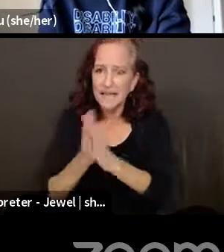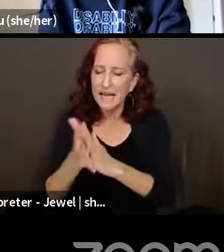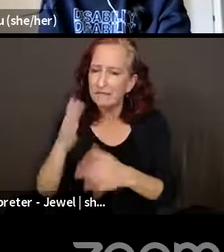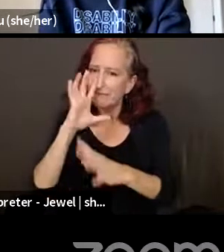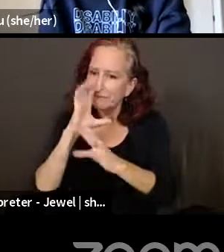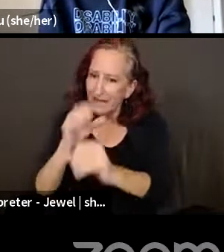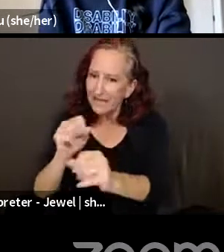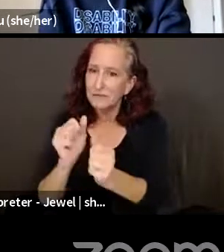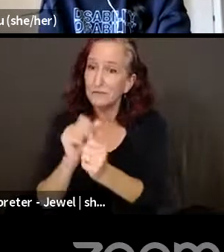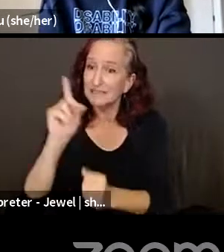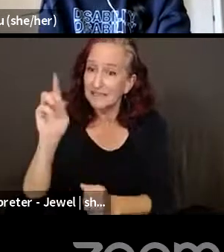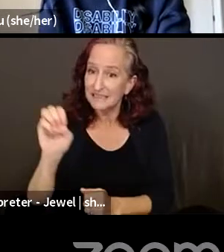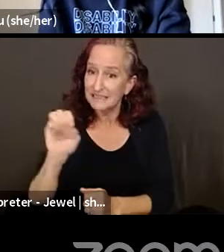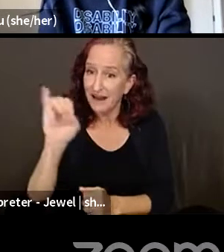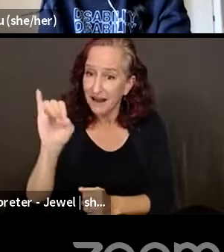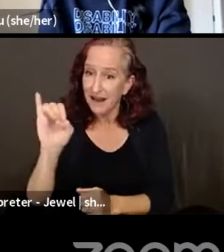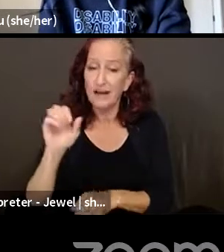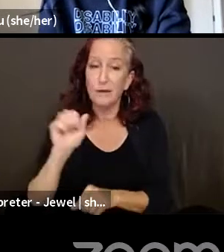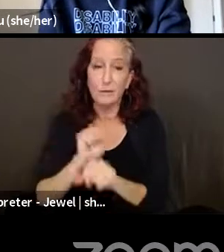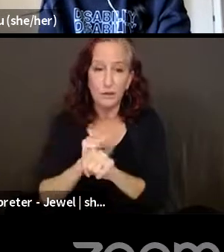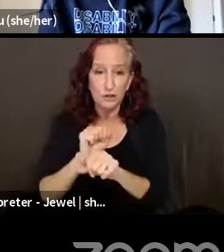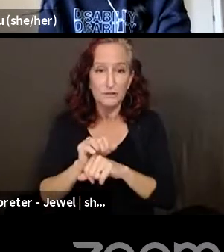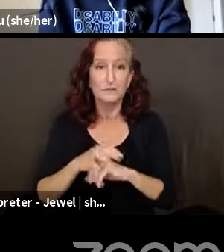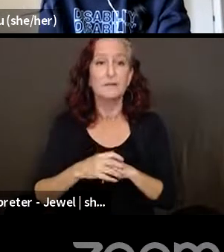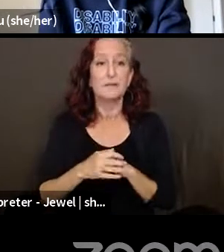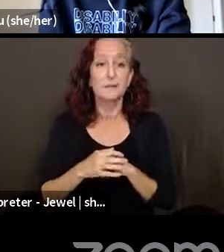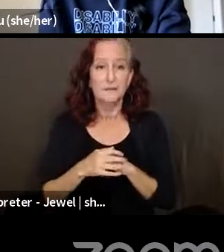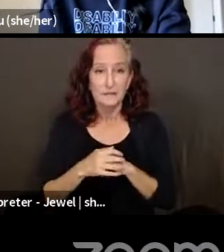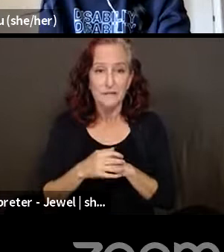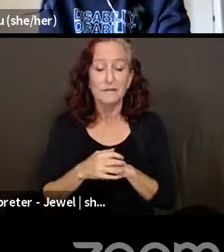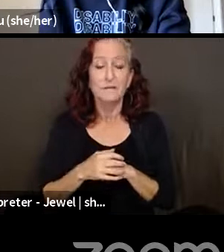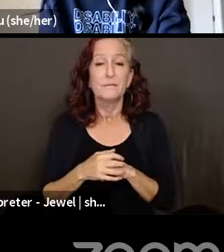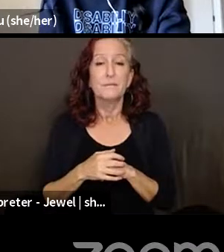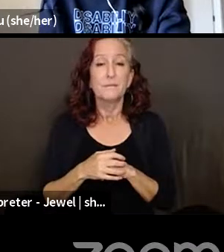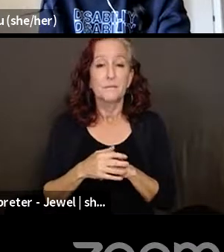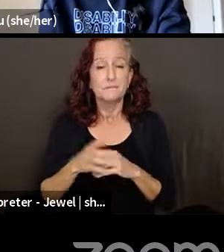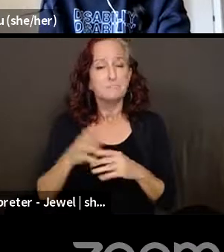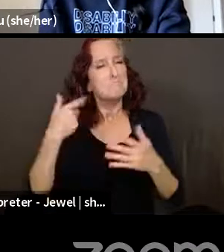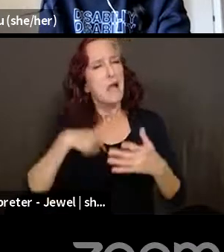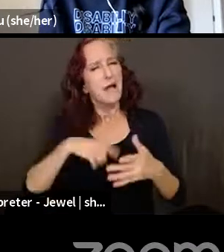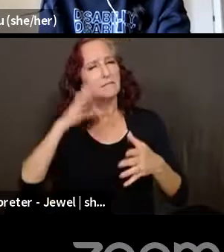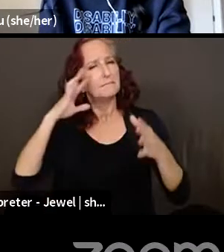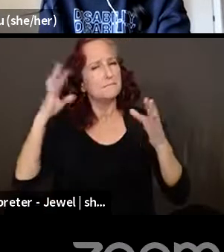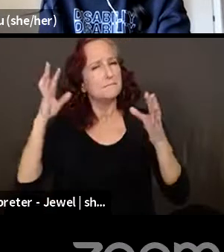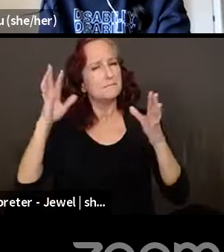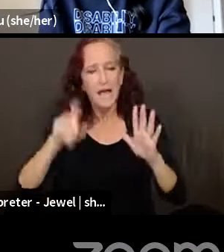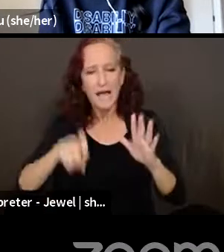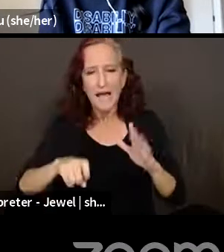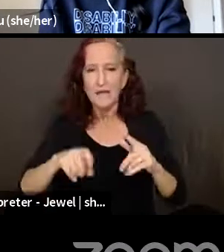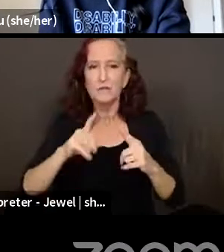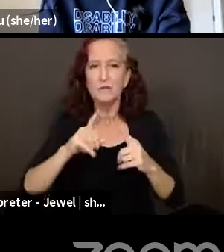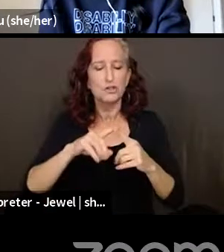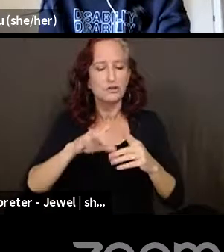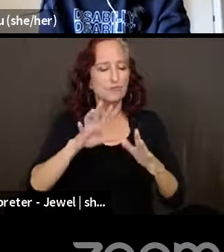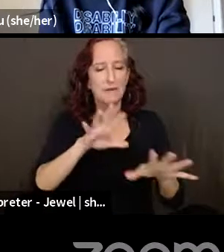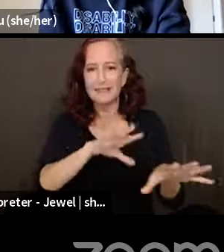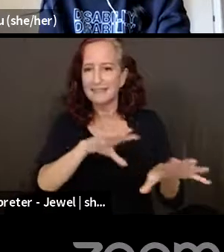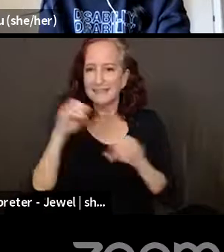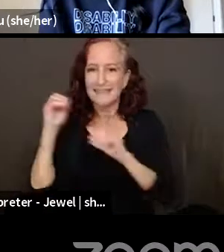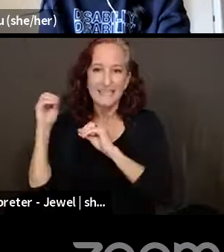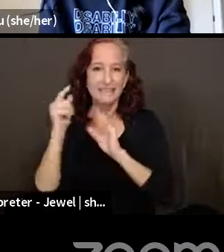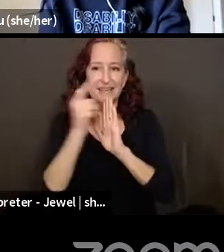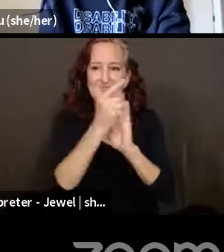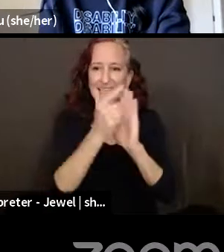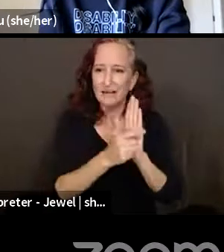is now over 11 years ago. And I decided I had to pull myself out of the legal profession, such a